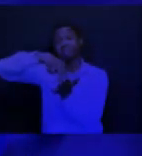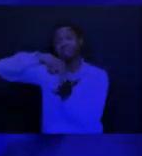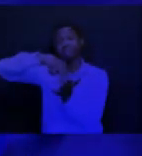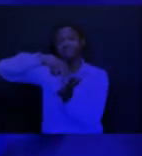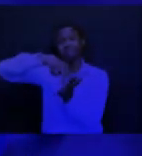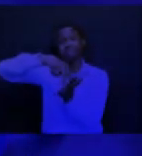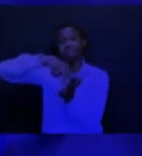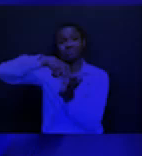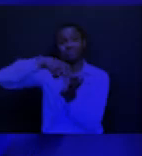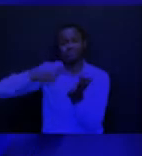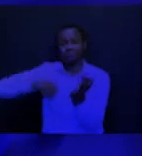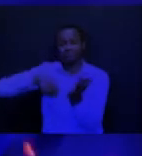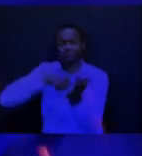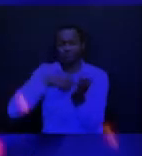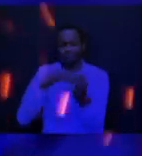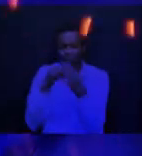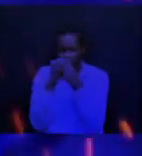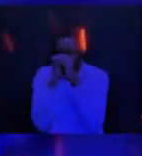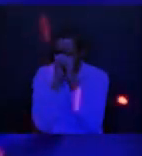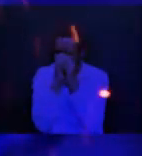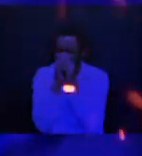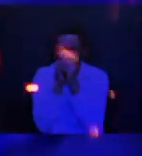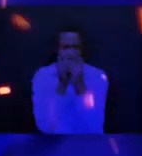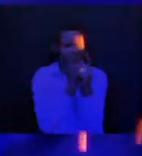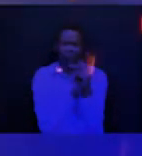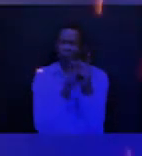going to worship the King. We are